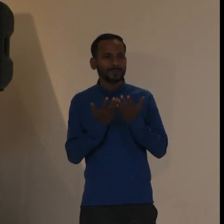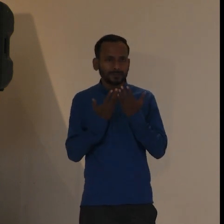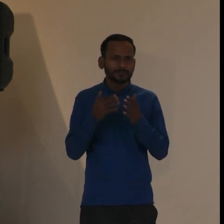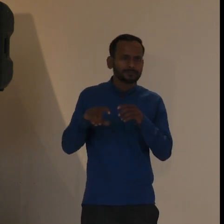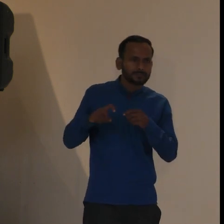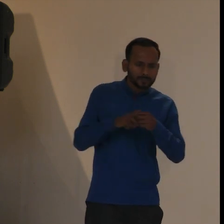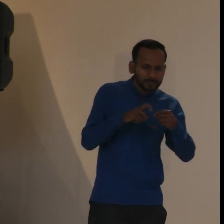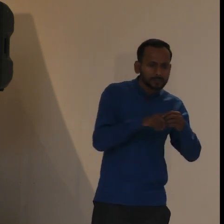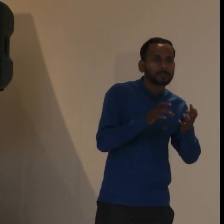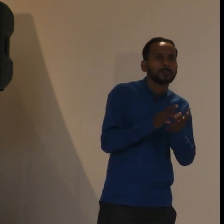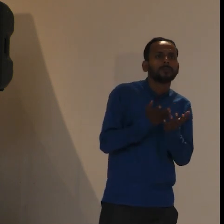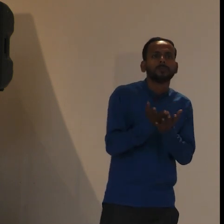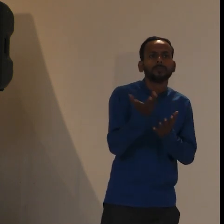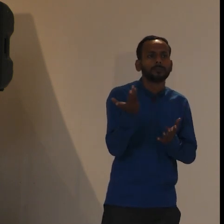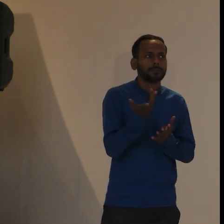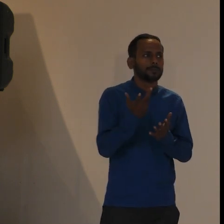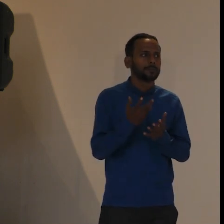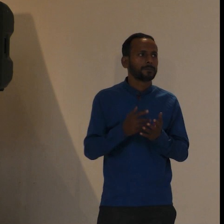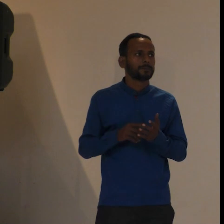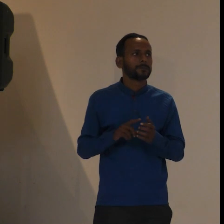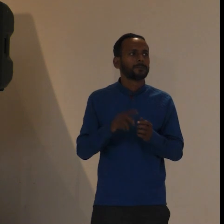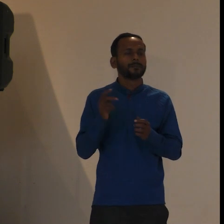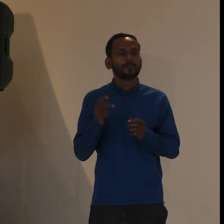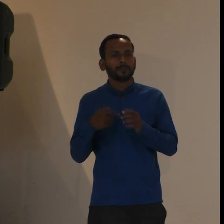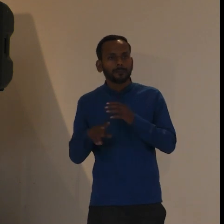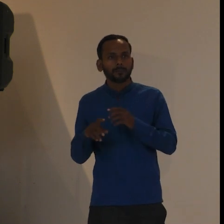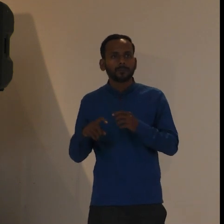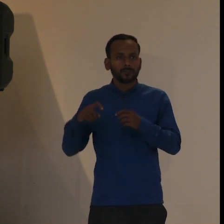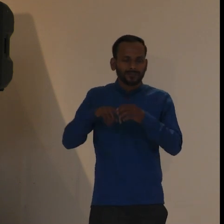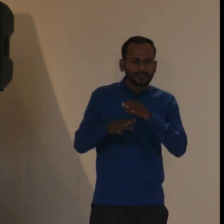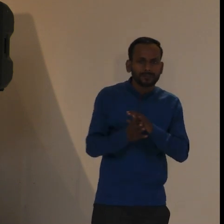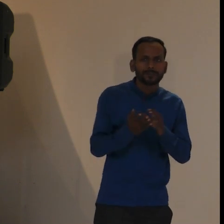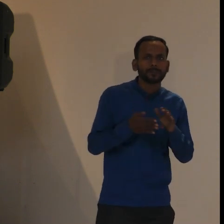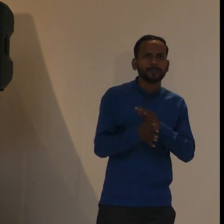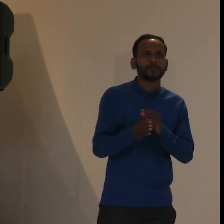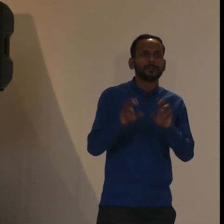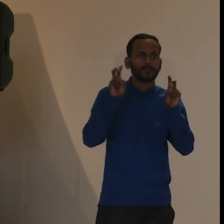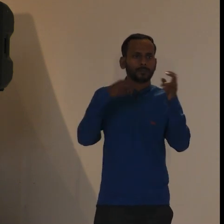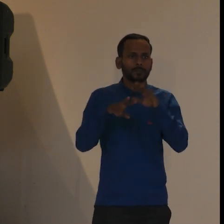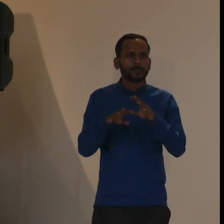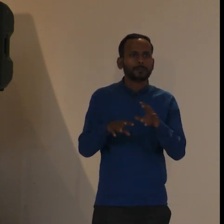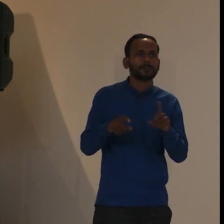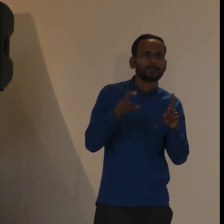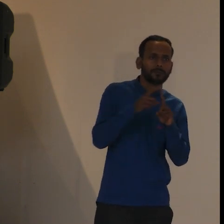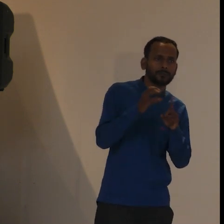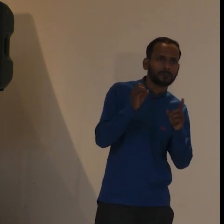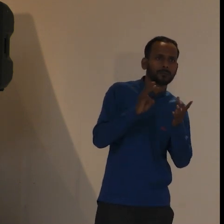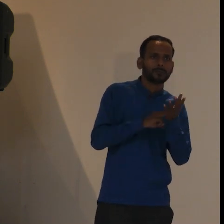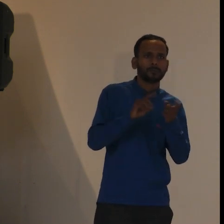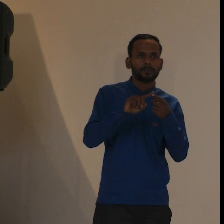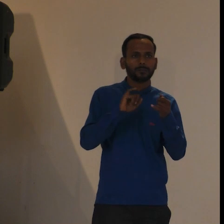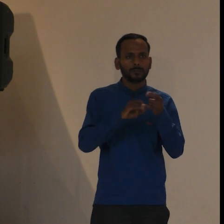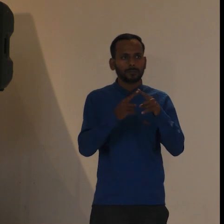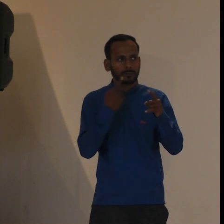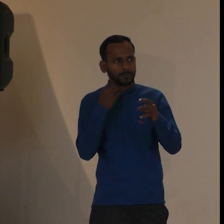how the collection is built. The second thing is that within this collection as well, there are a lot of objects from domestic consumption. So for